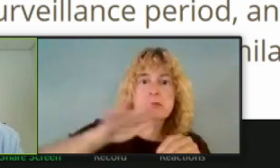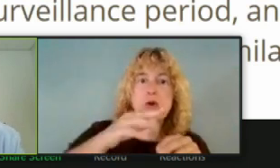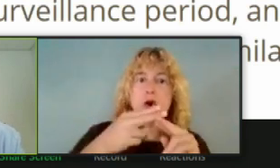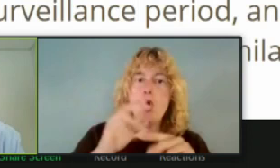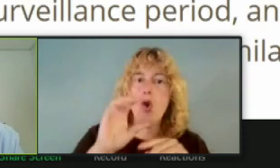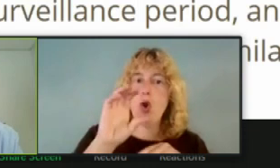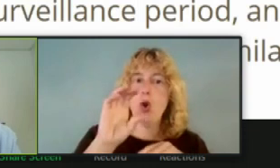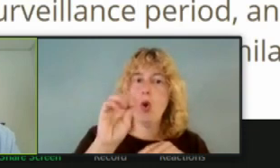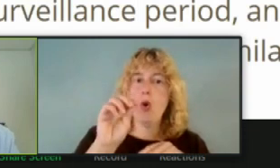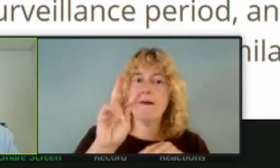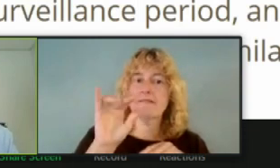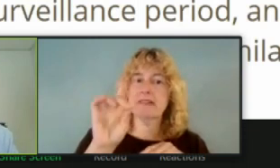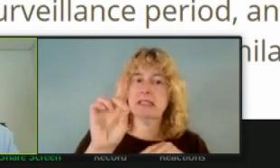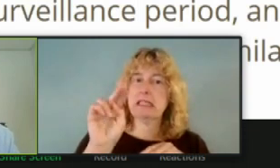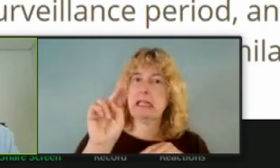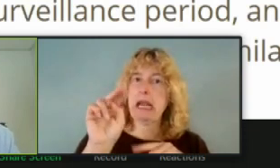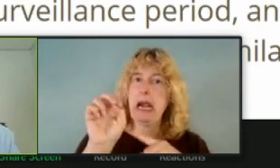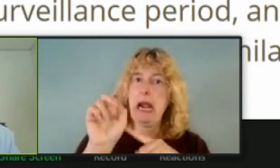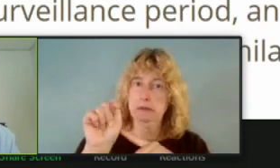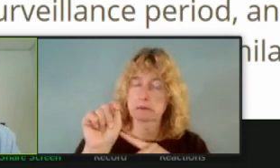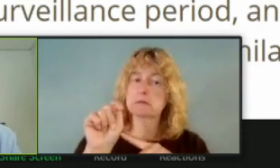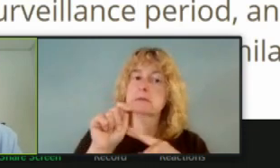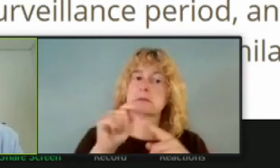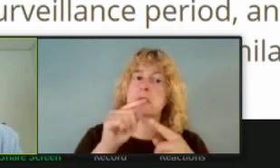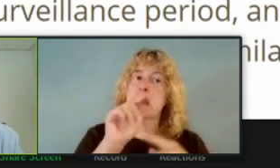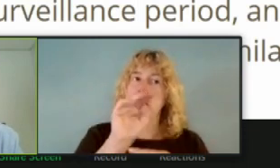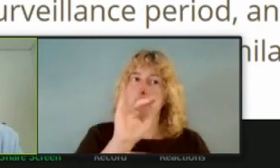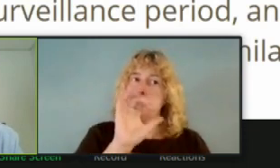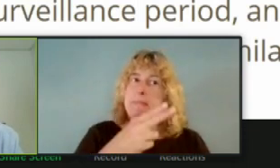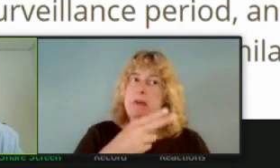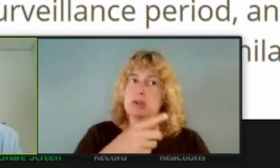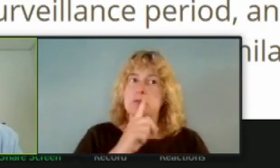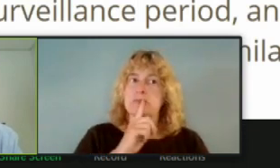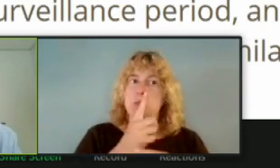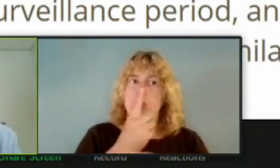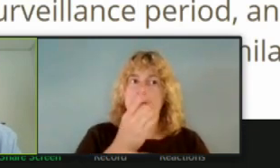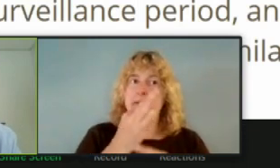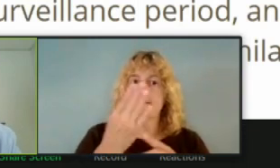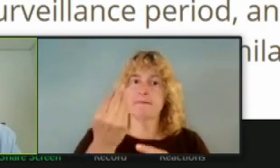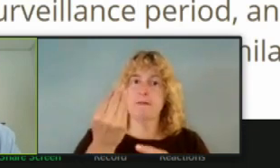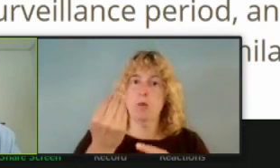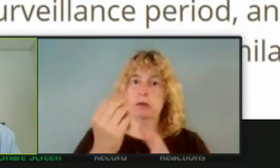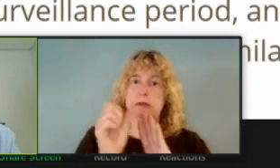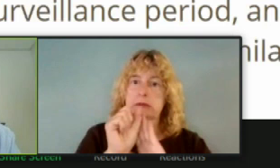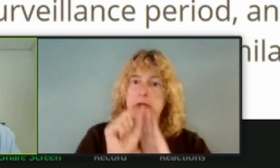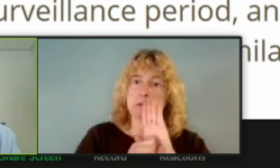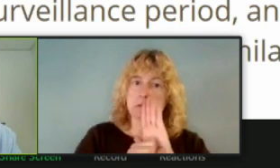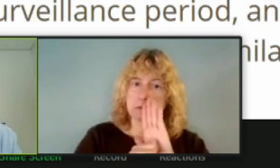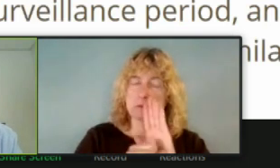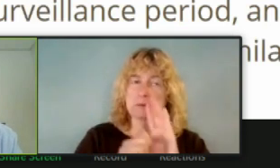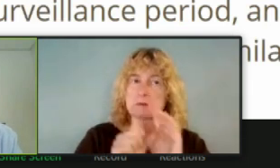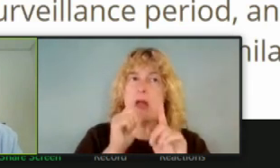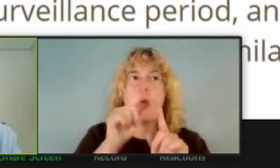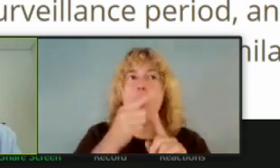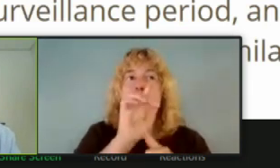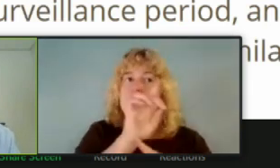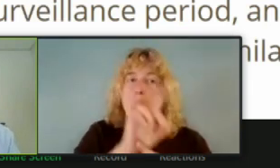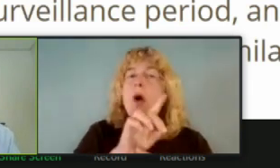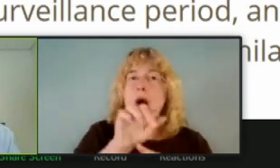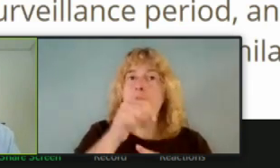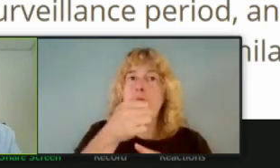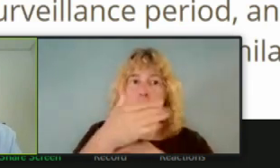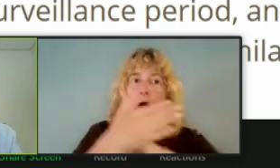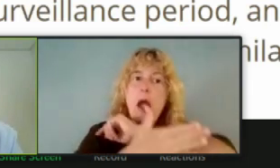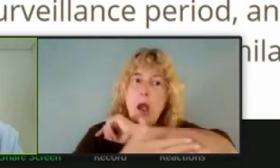is represented in the 14 states here, not necessarily the Detroit area, but other counties. Excuse me. And what